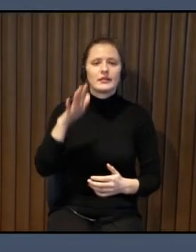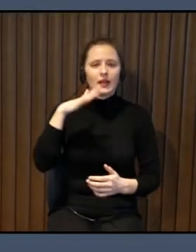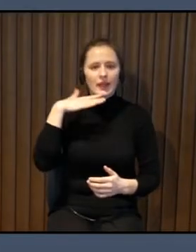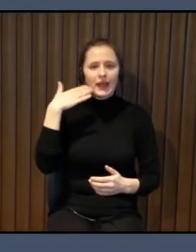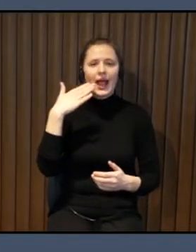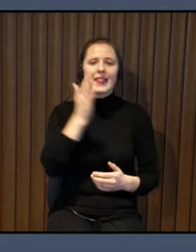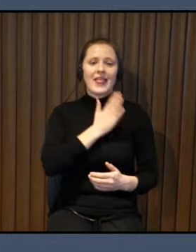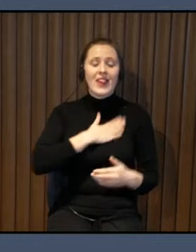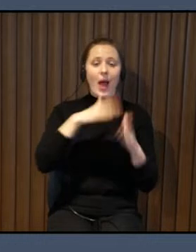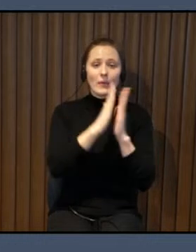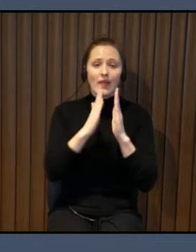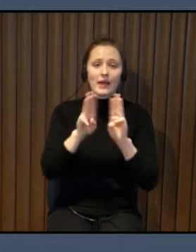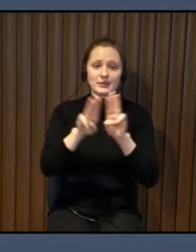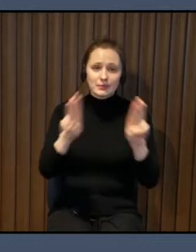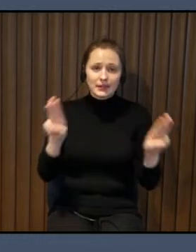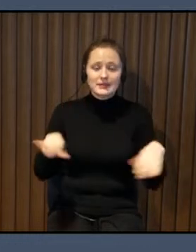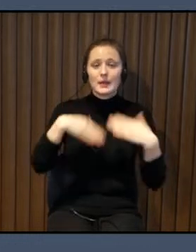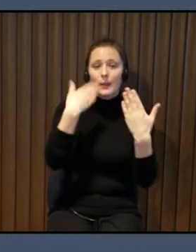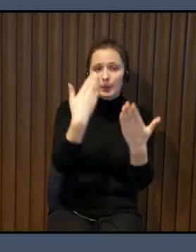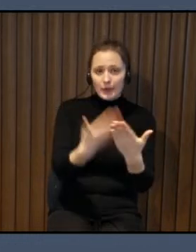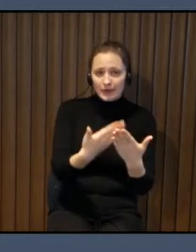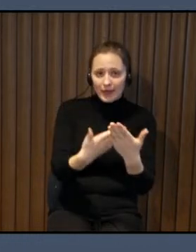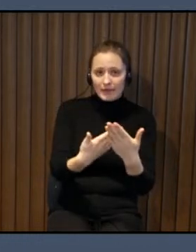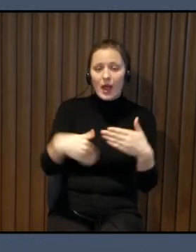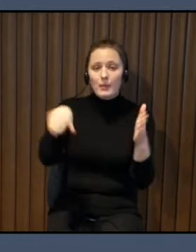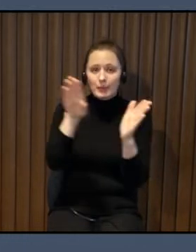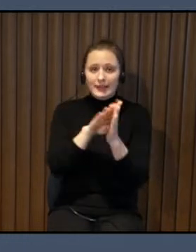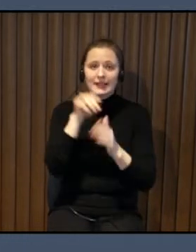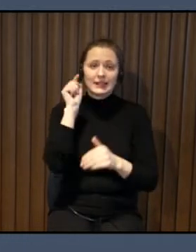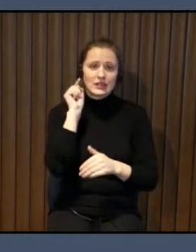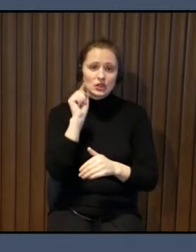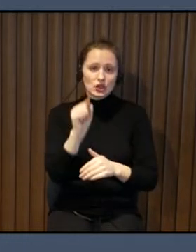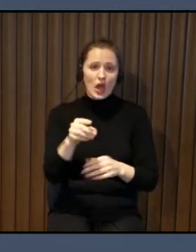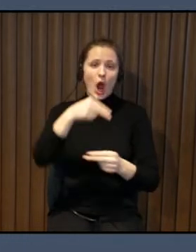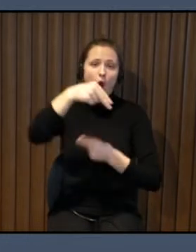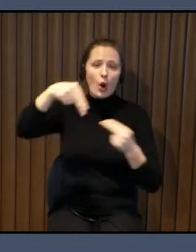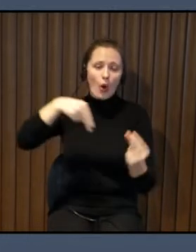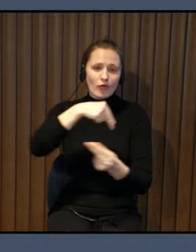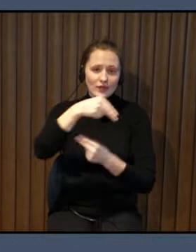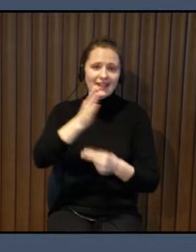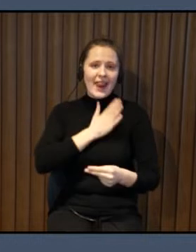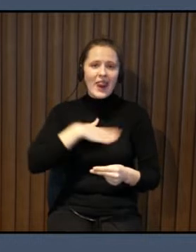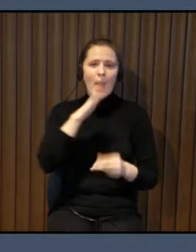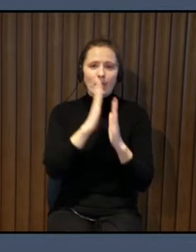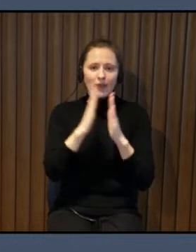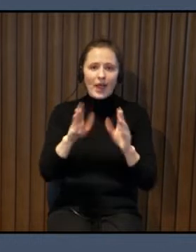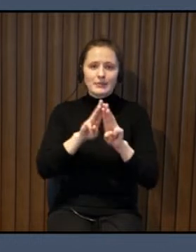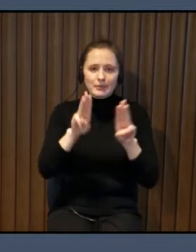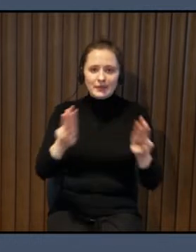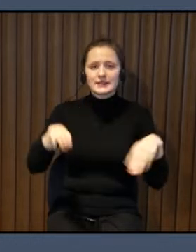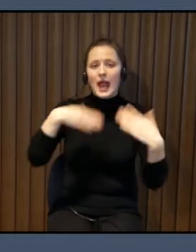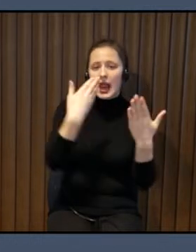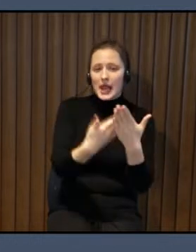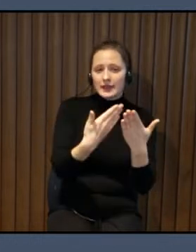So when the Ministry of Welfare offered the Ombudsman office to take part in this